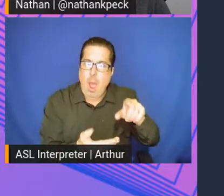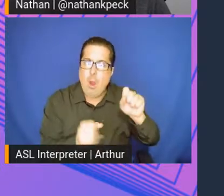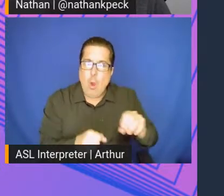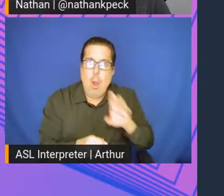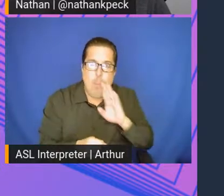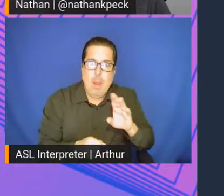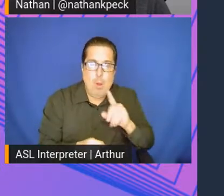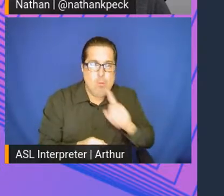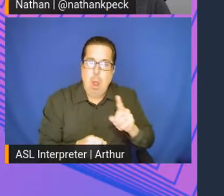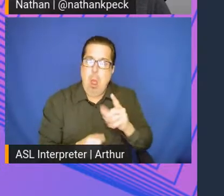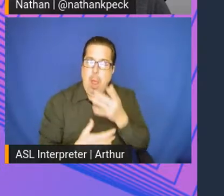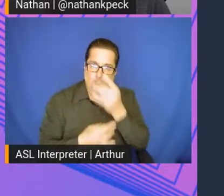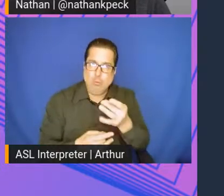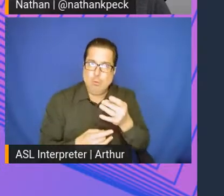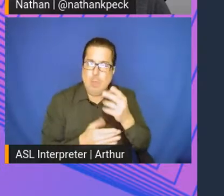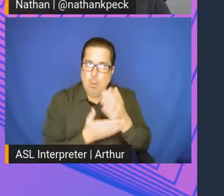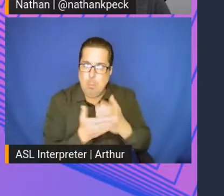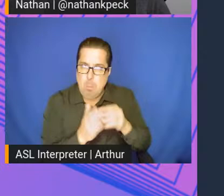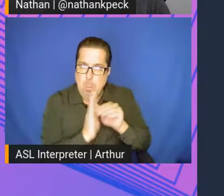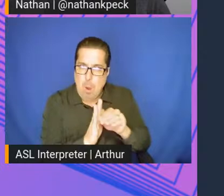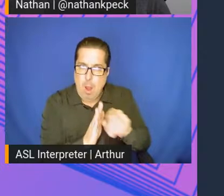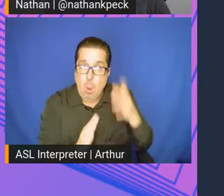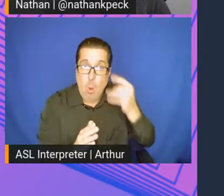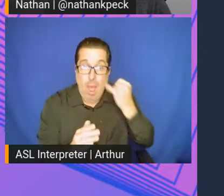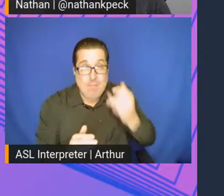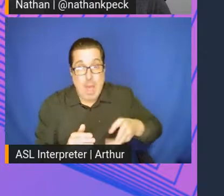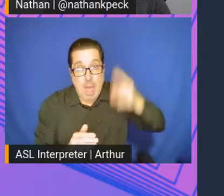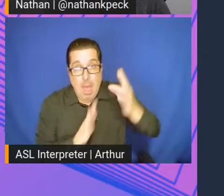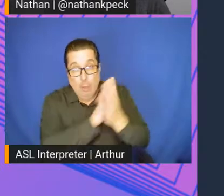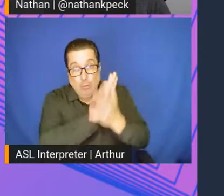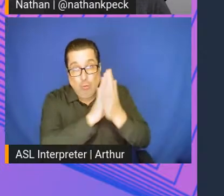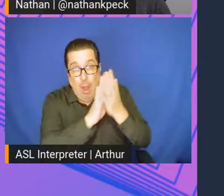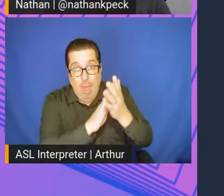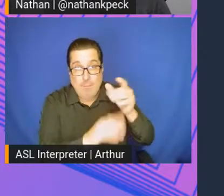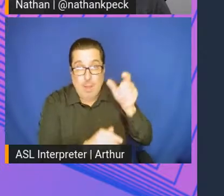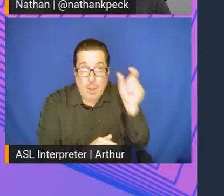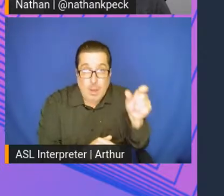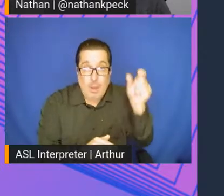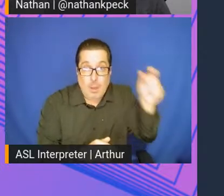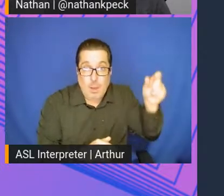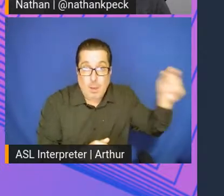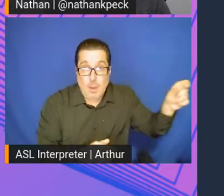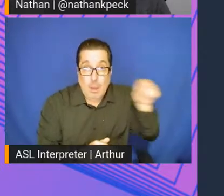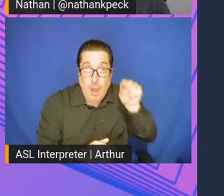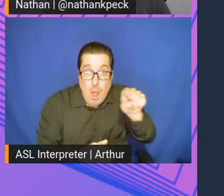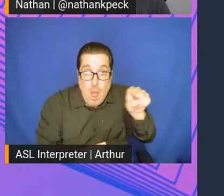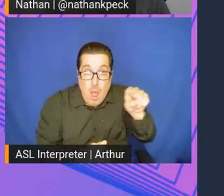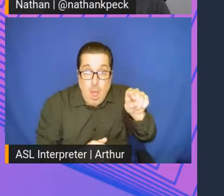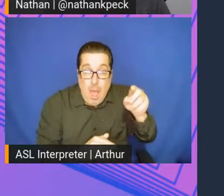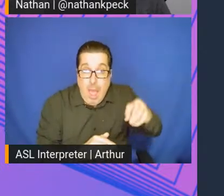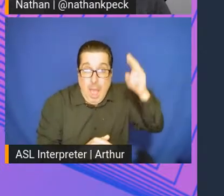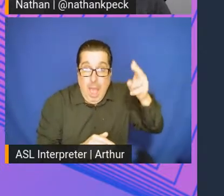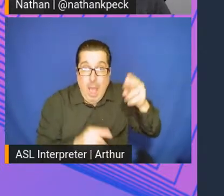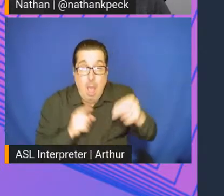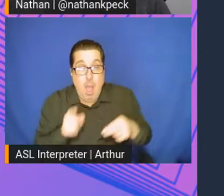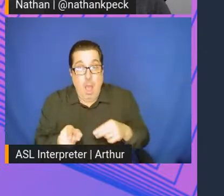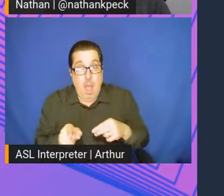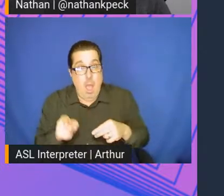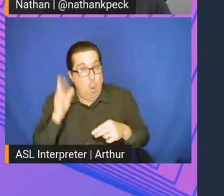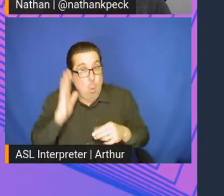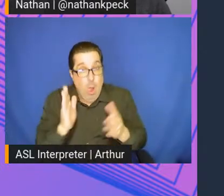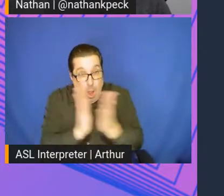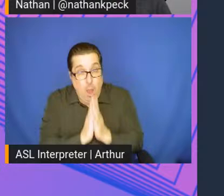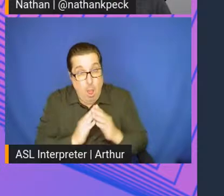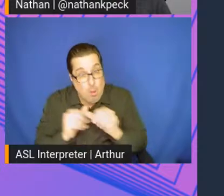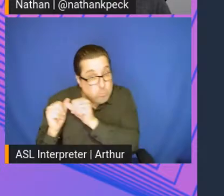very interesting model is if I have very high traffic, it's highly likely that this container is going to be serving requests constantly. And